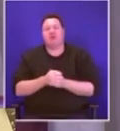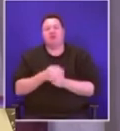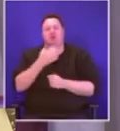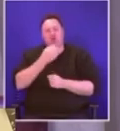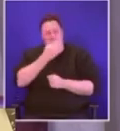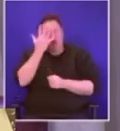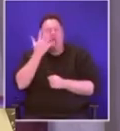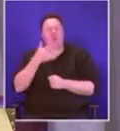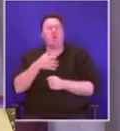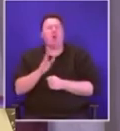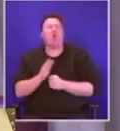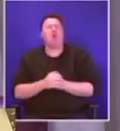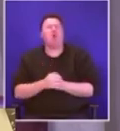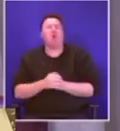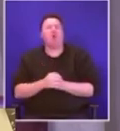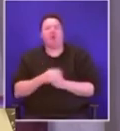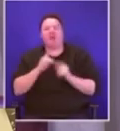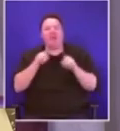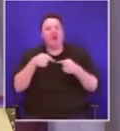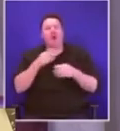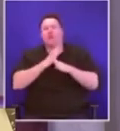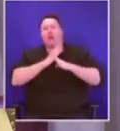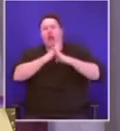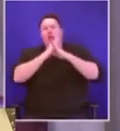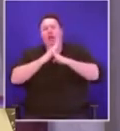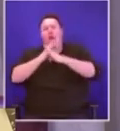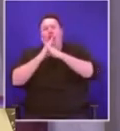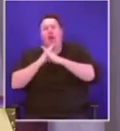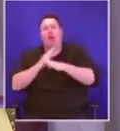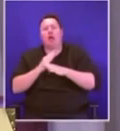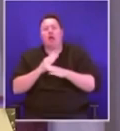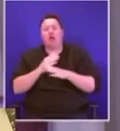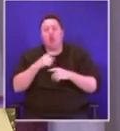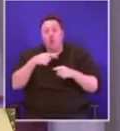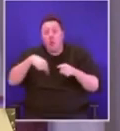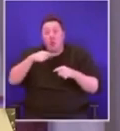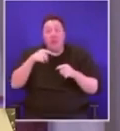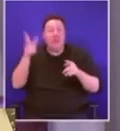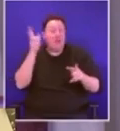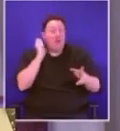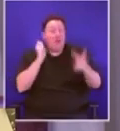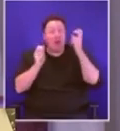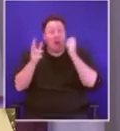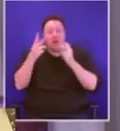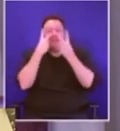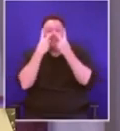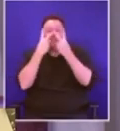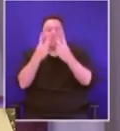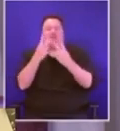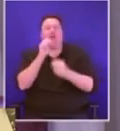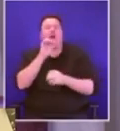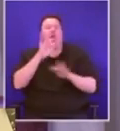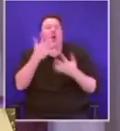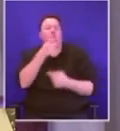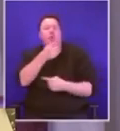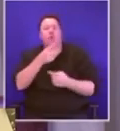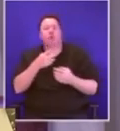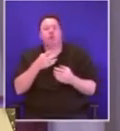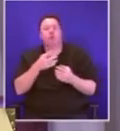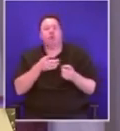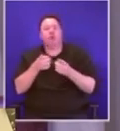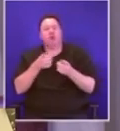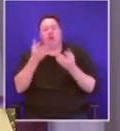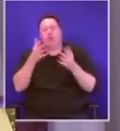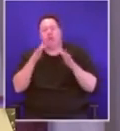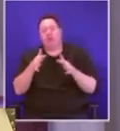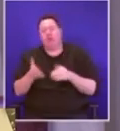of denialism can make us unsee or unhear the utterances of your stances, that